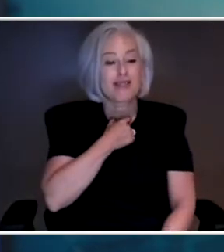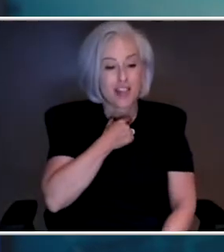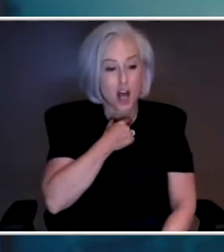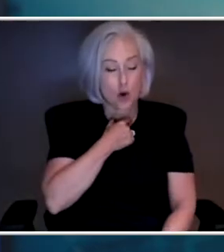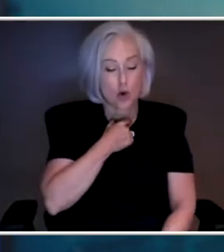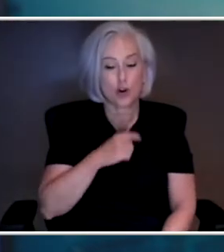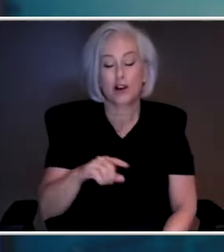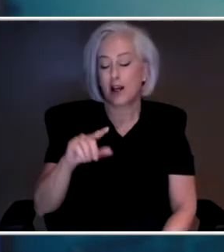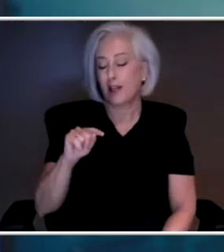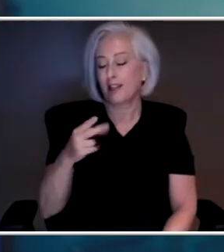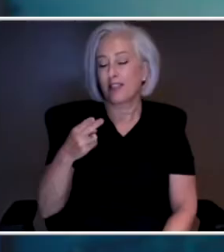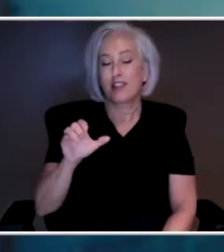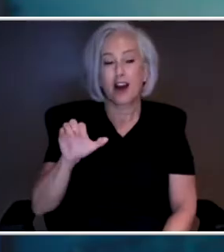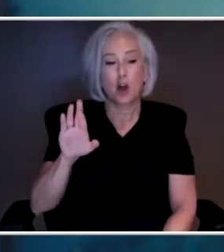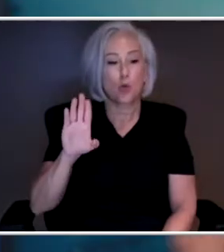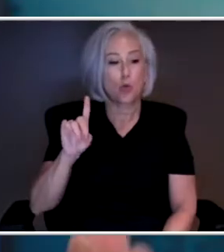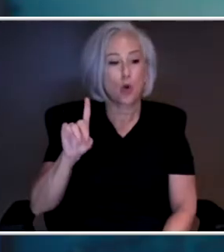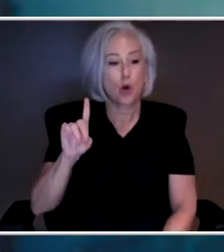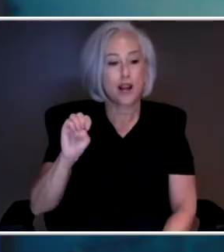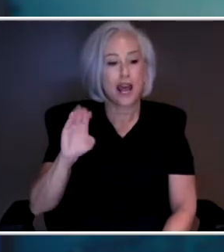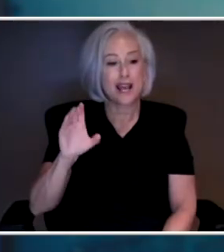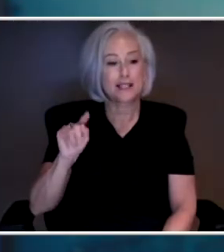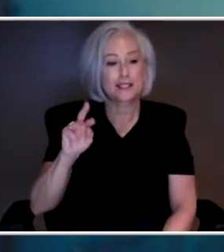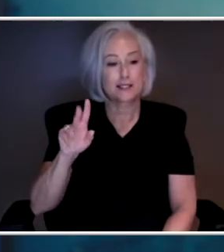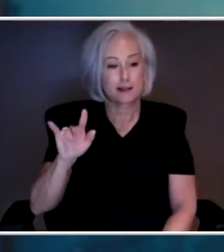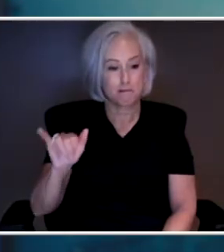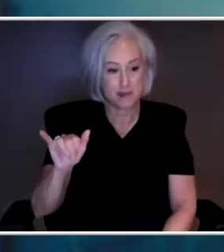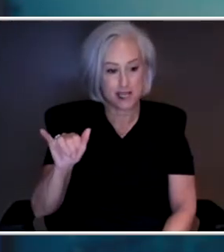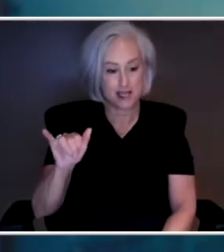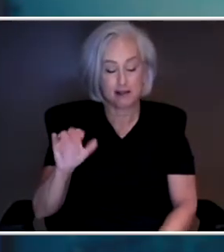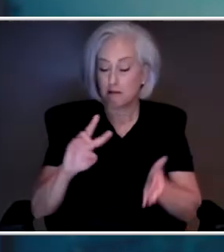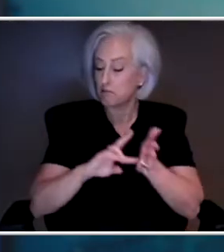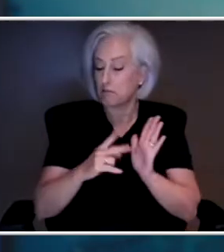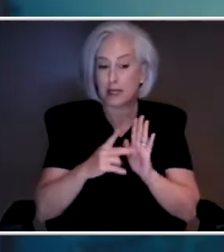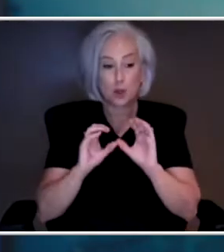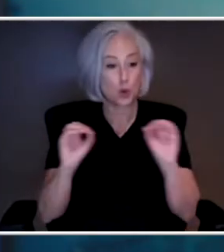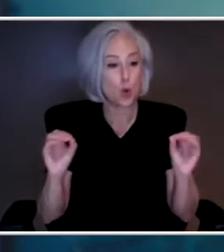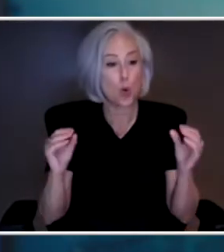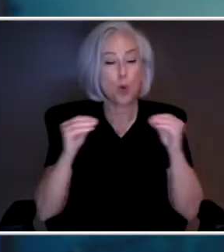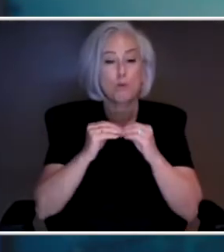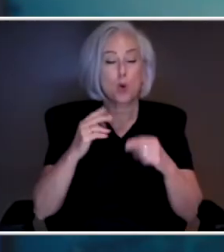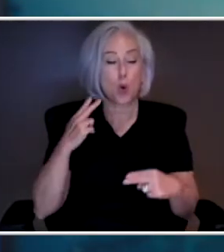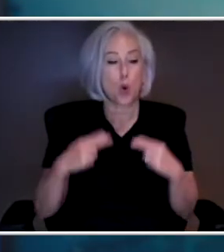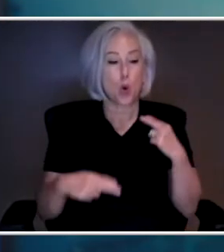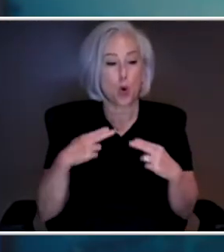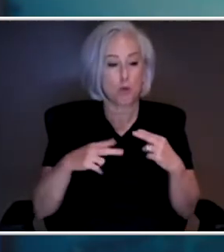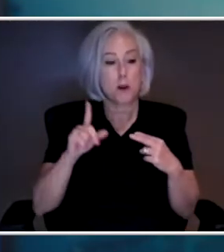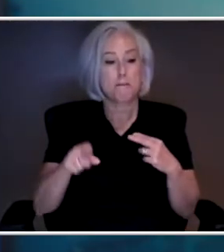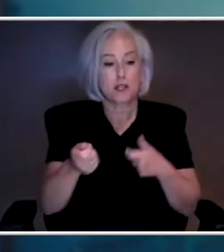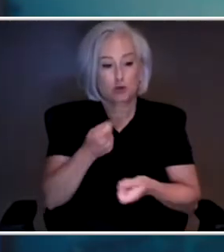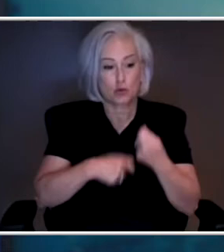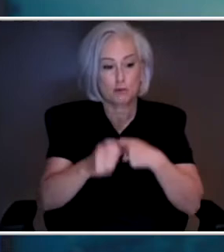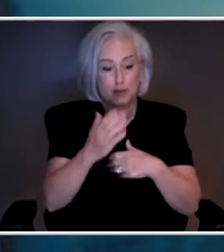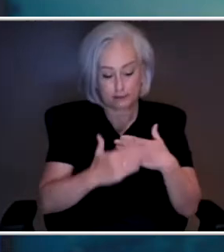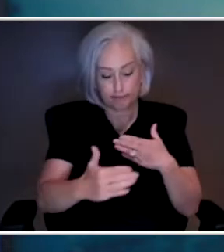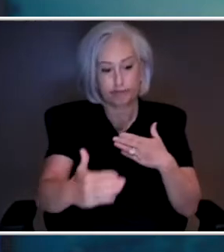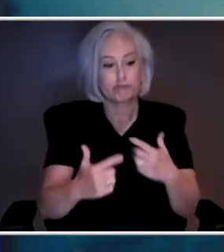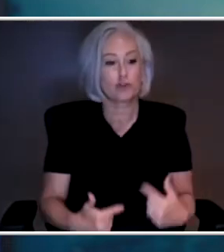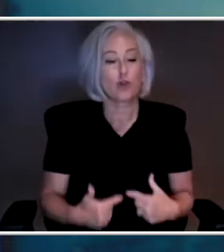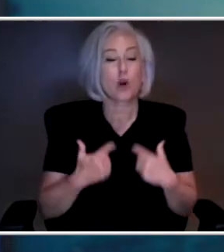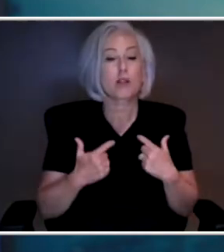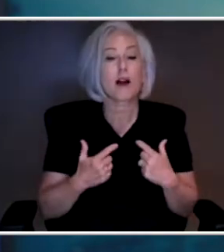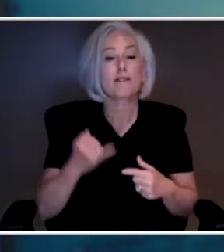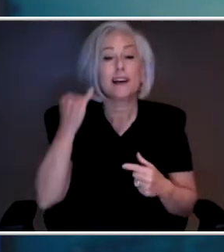then you'll have no more hormones. So it would need to be hormone replacement for life. When we're talking about a nodule that's removed, we're talking about a